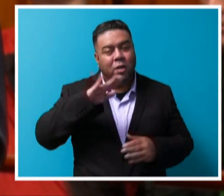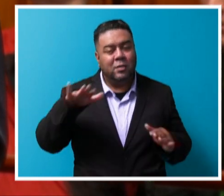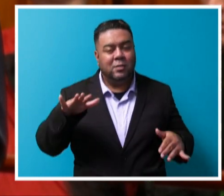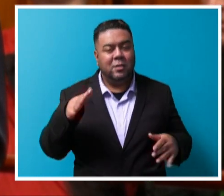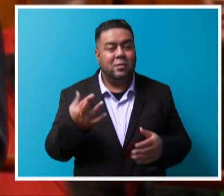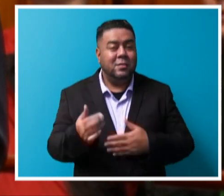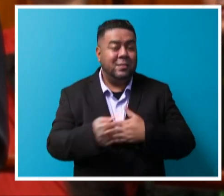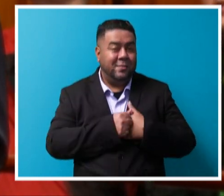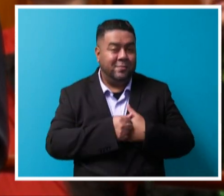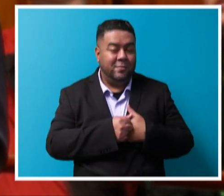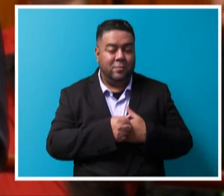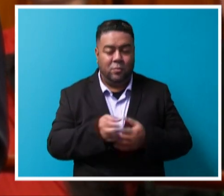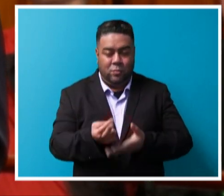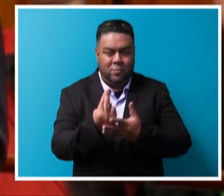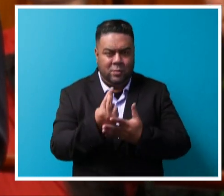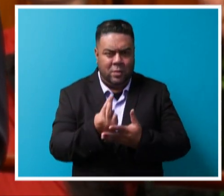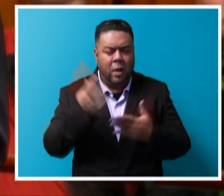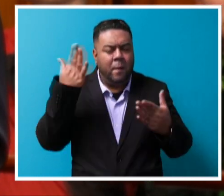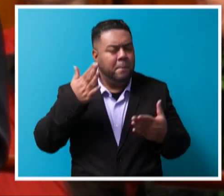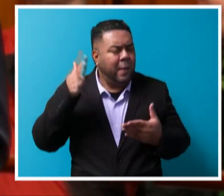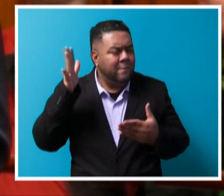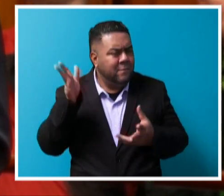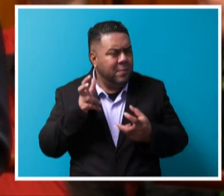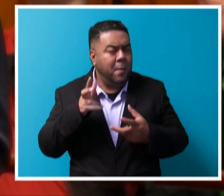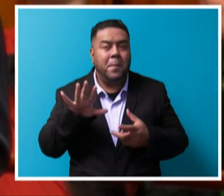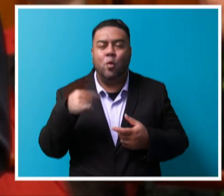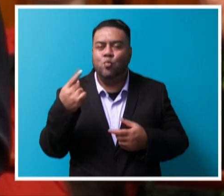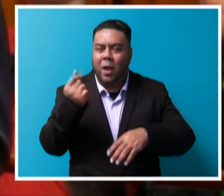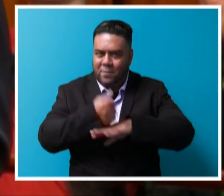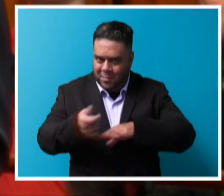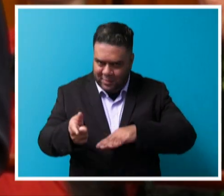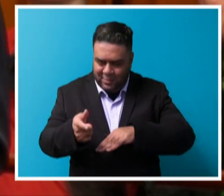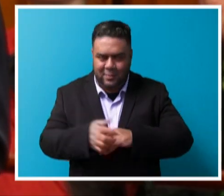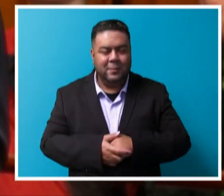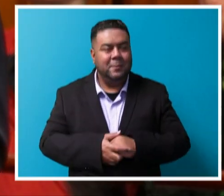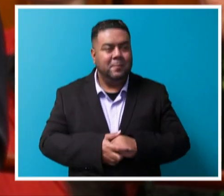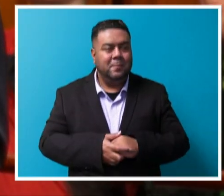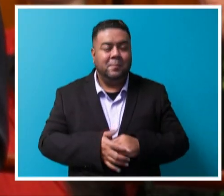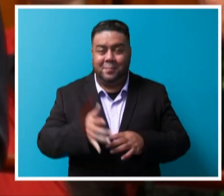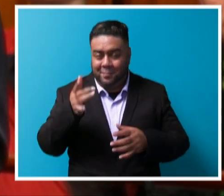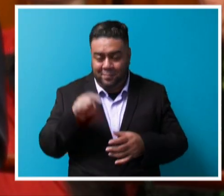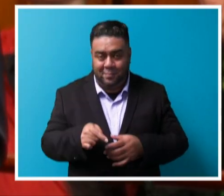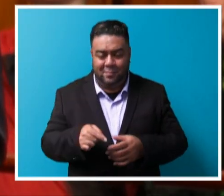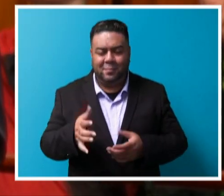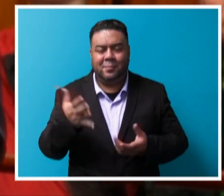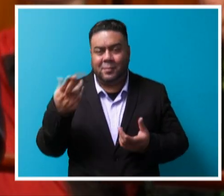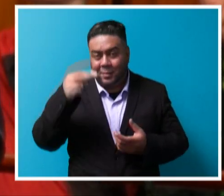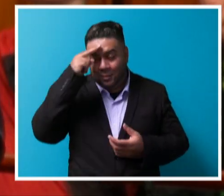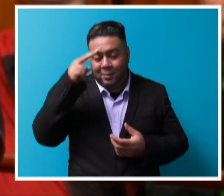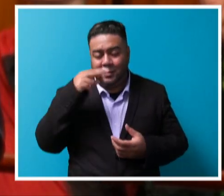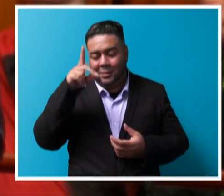represent a real return on investment by government. Mr. Speaker, sir, no nation can succeed